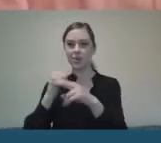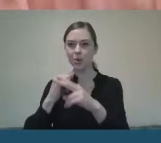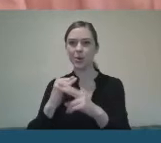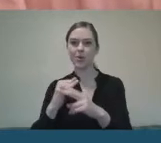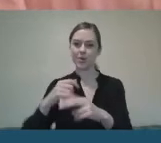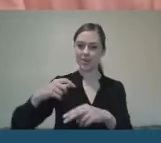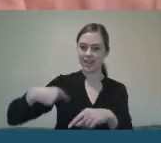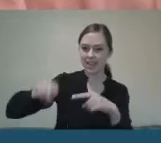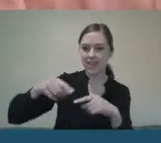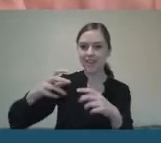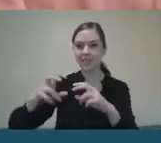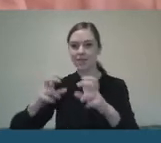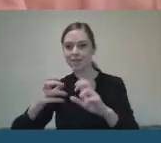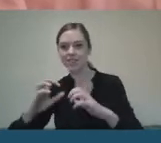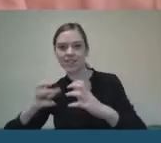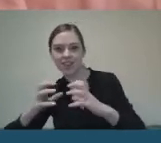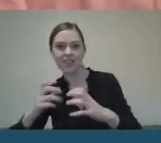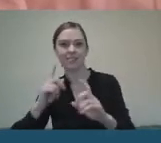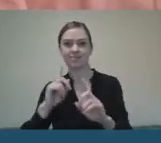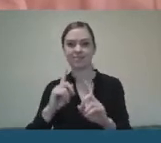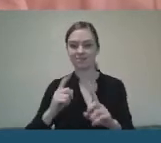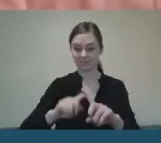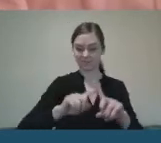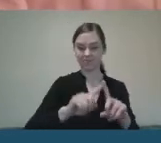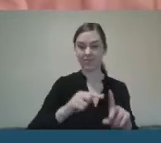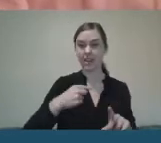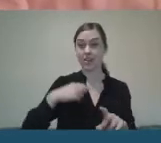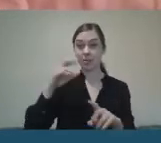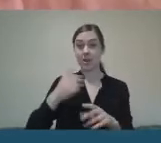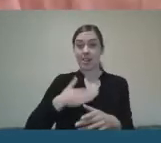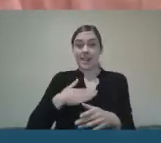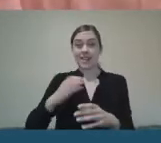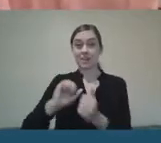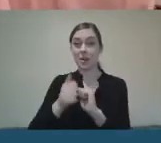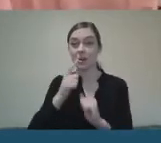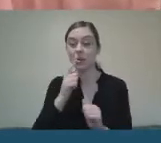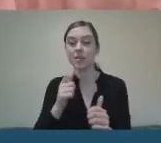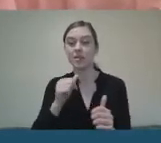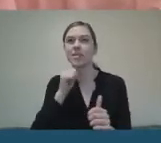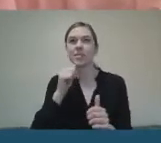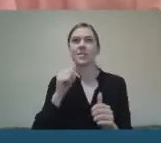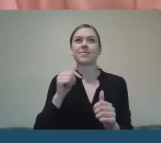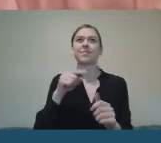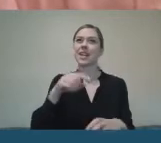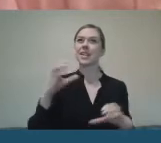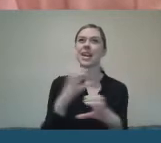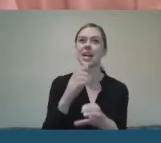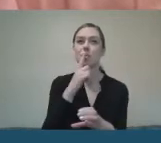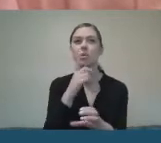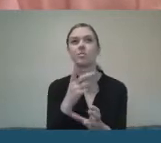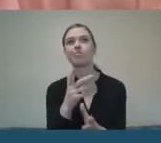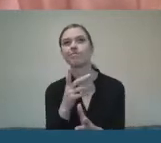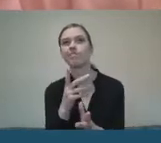and things like that. So like, I remember like sports, as I said, when I was younger, they just didn't really, it's not that they didn't care, but they just didn't seem